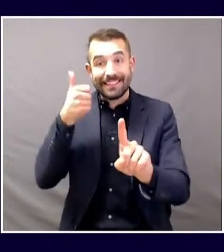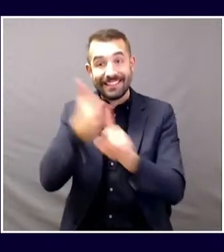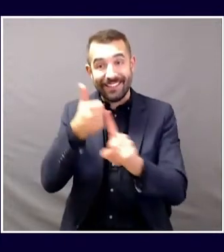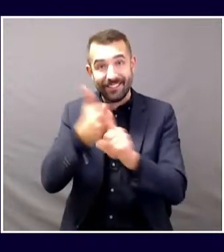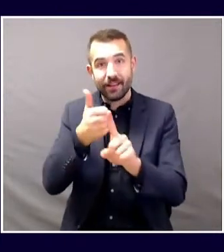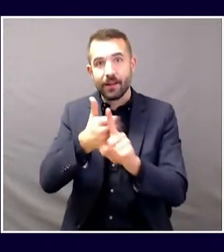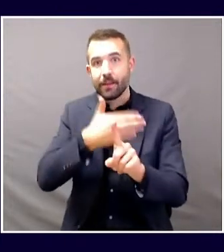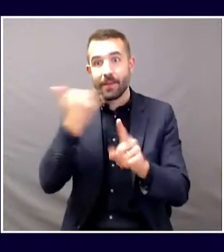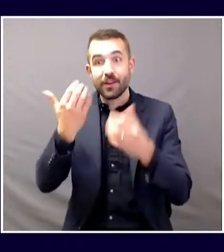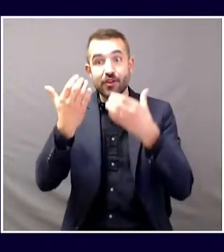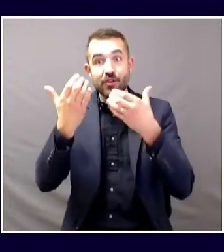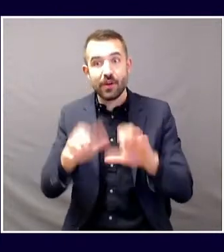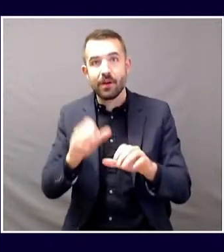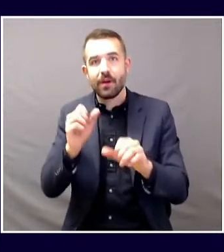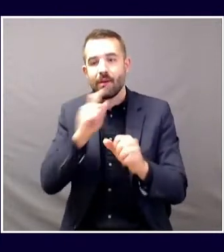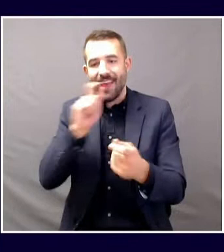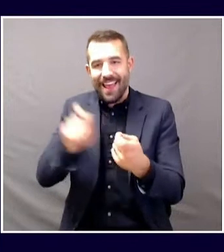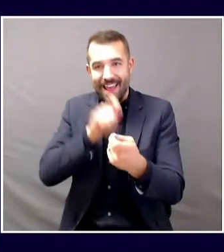got symptoms.